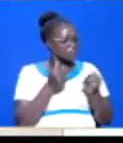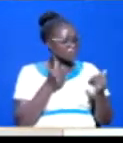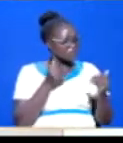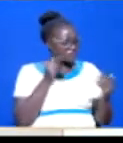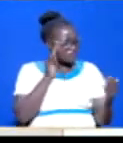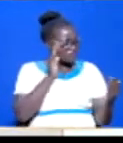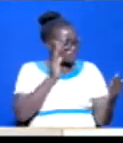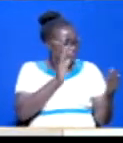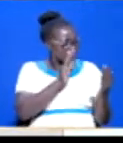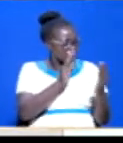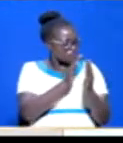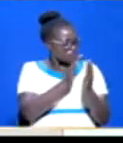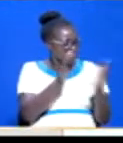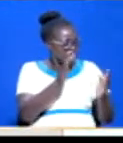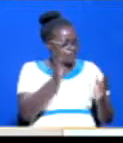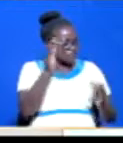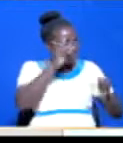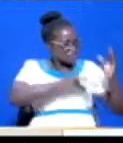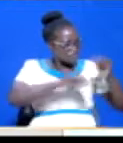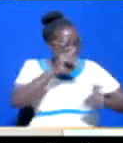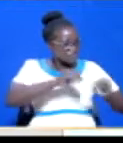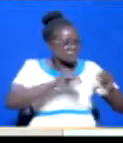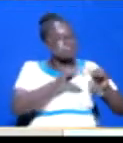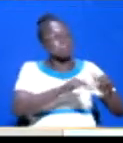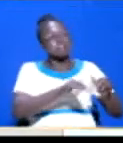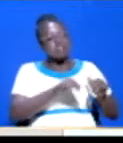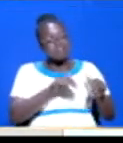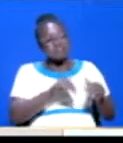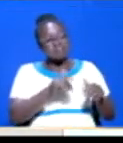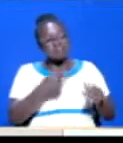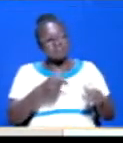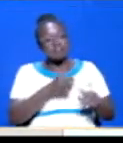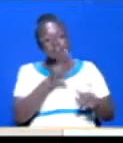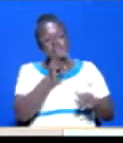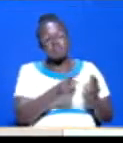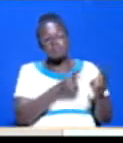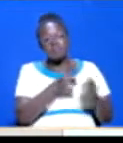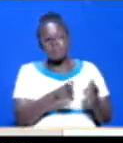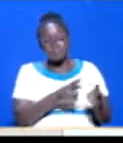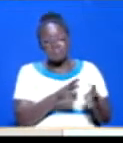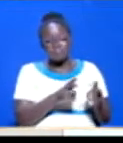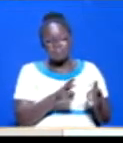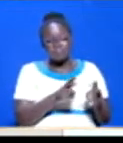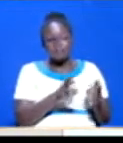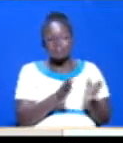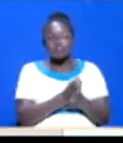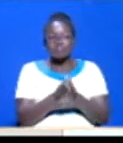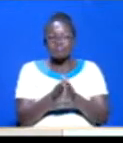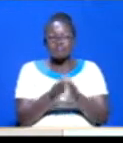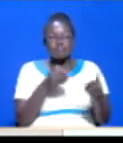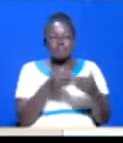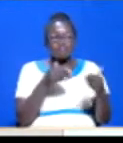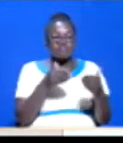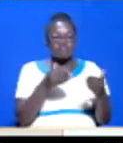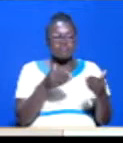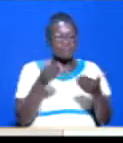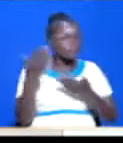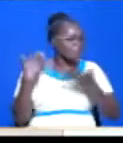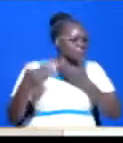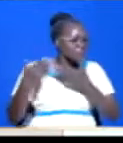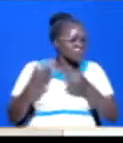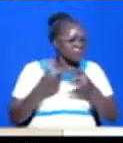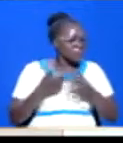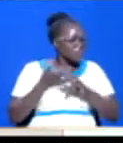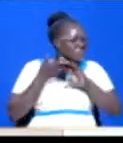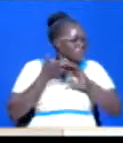the big poll, the one that's waiting for us in 2022? And against the background that we are coming from a very